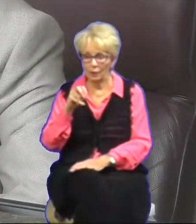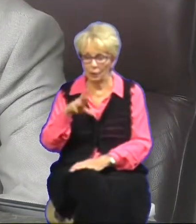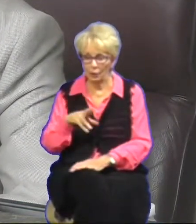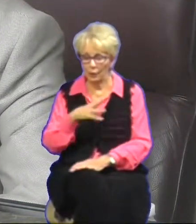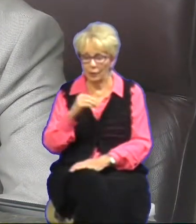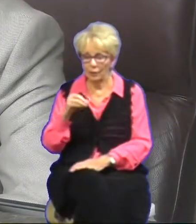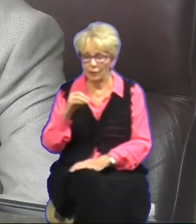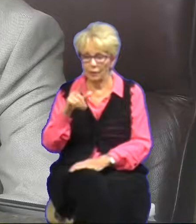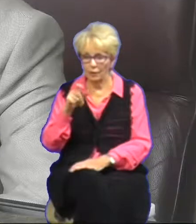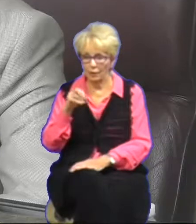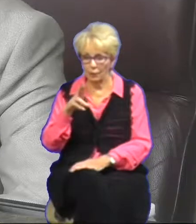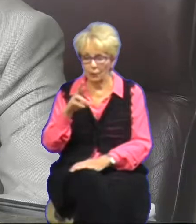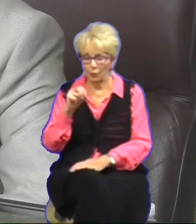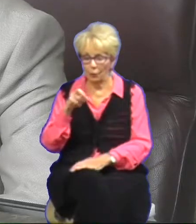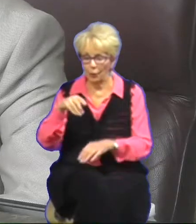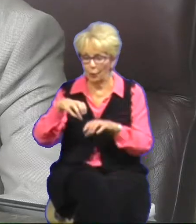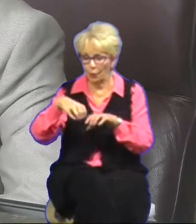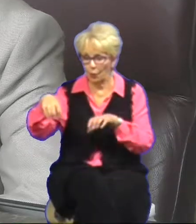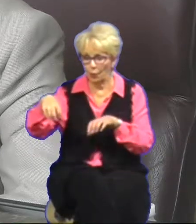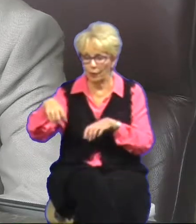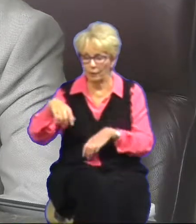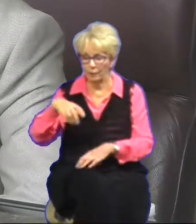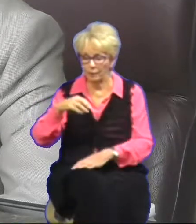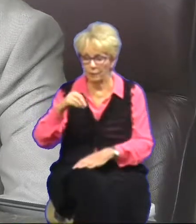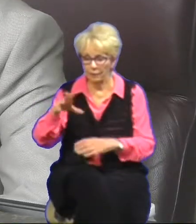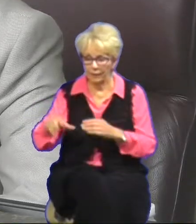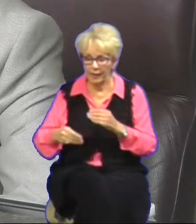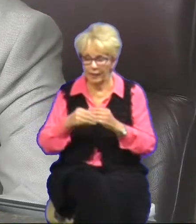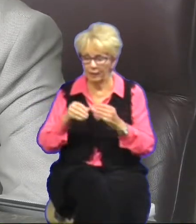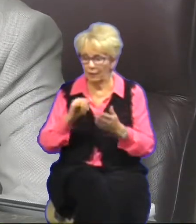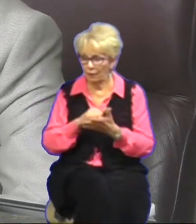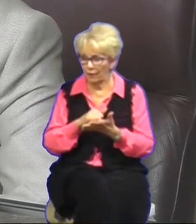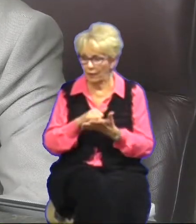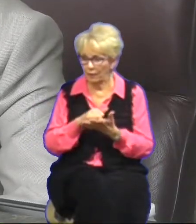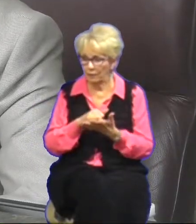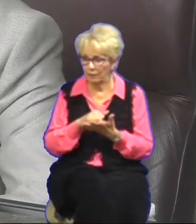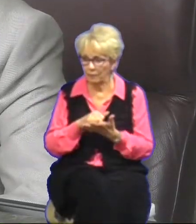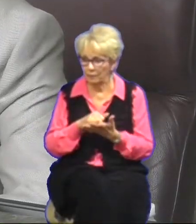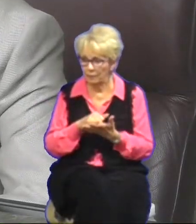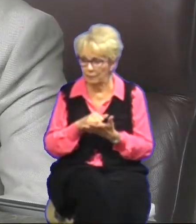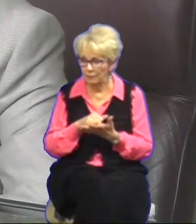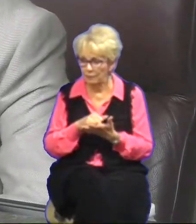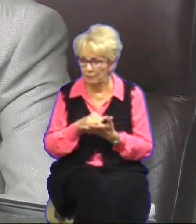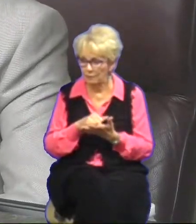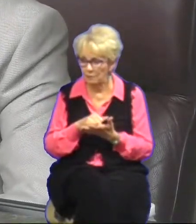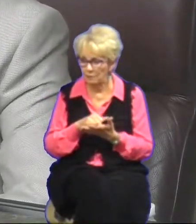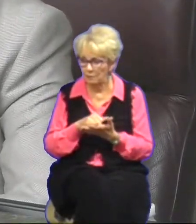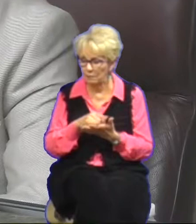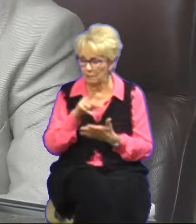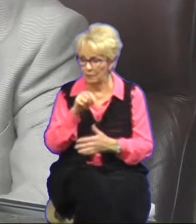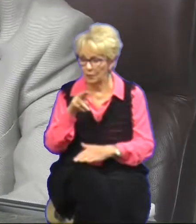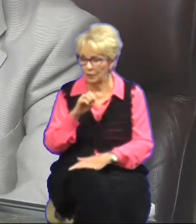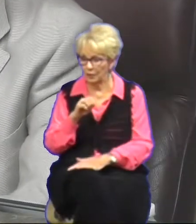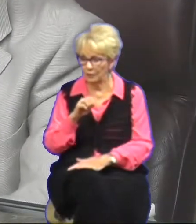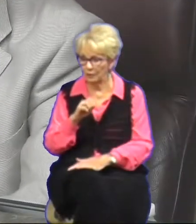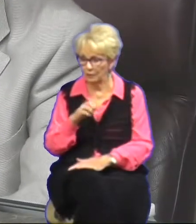and Lenore Road corridors, adding to the various base zoning